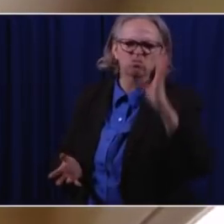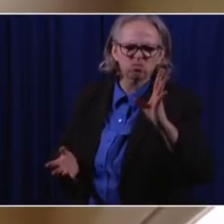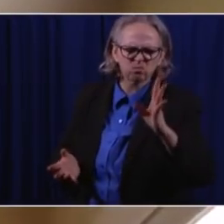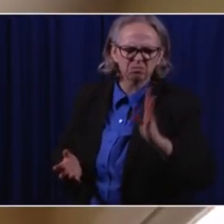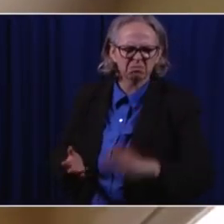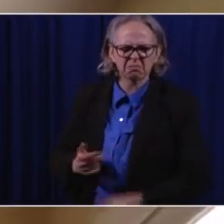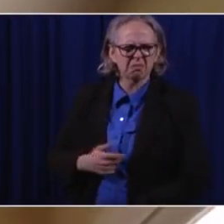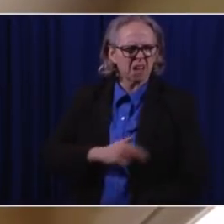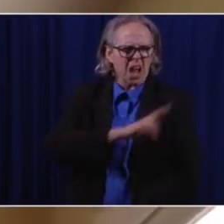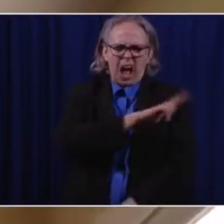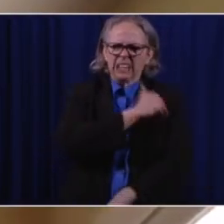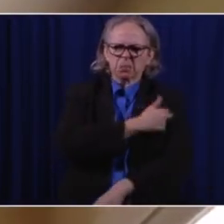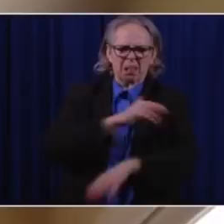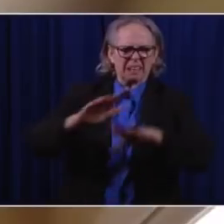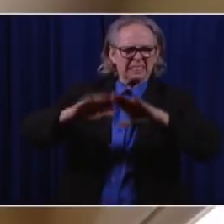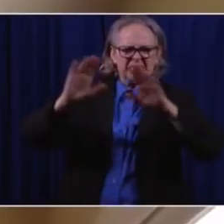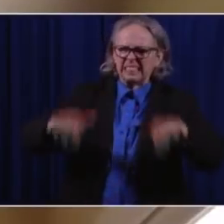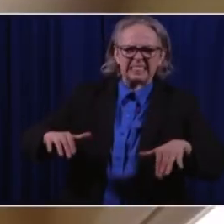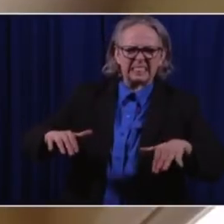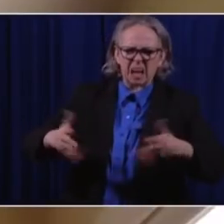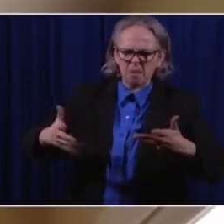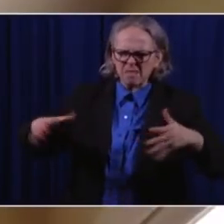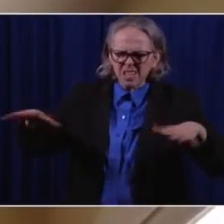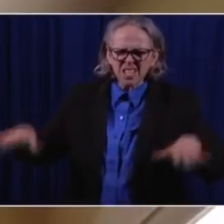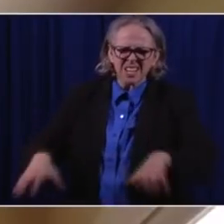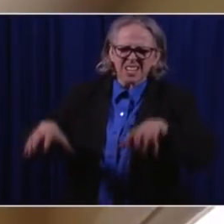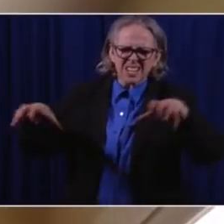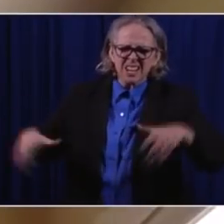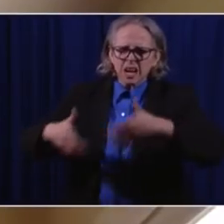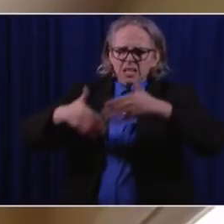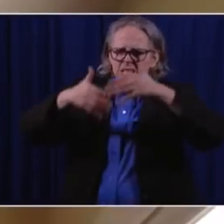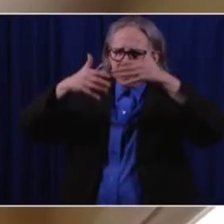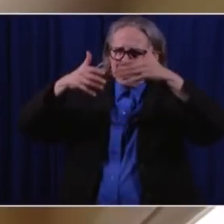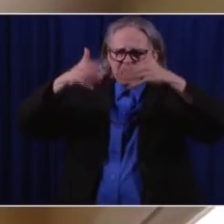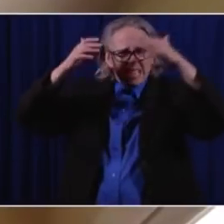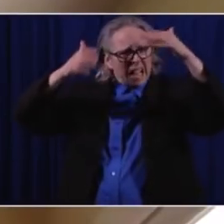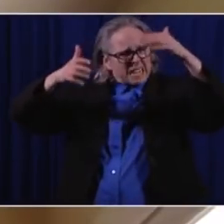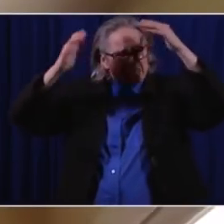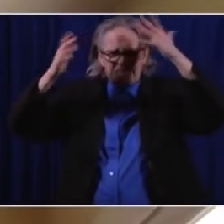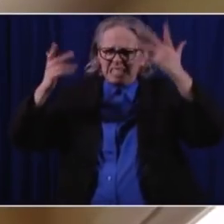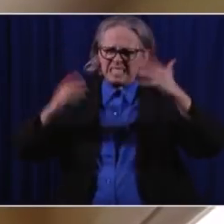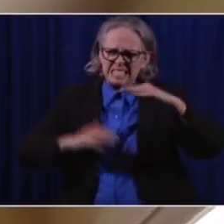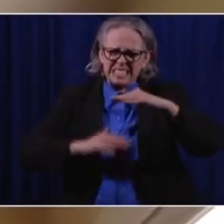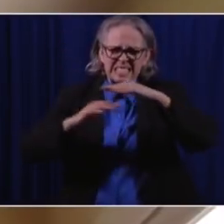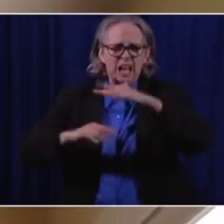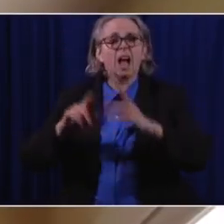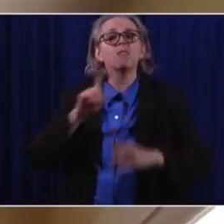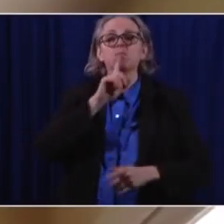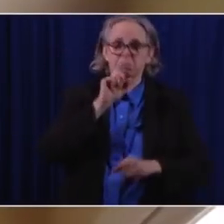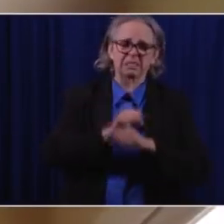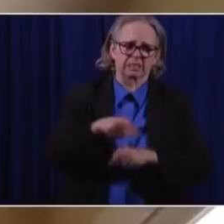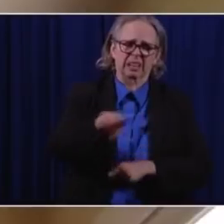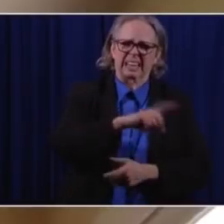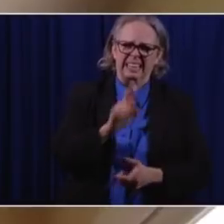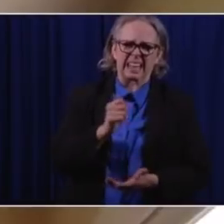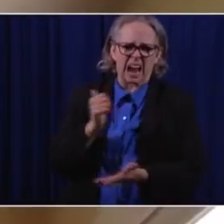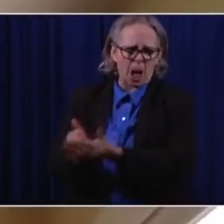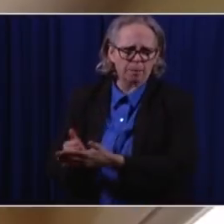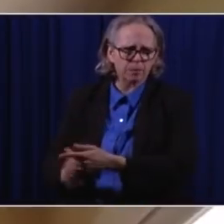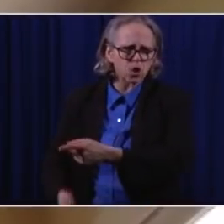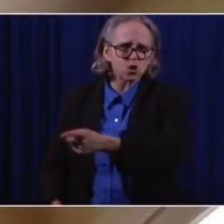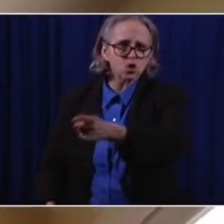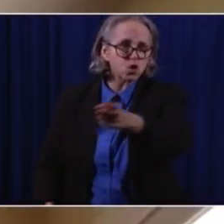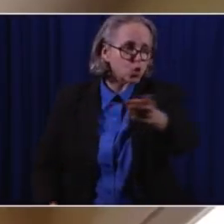working hard to stay ahead of this wave, but they need our help. We have the power to help them.